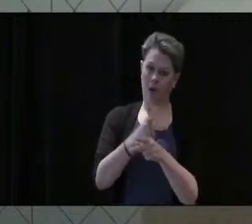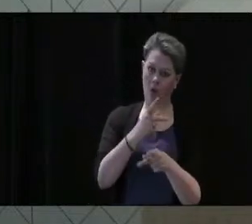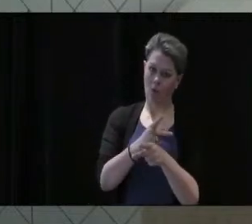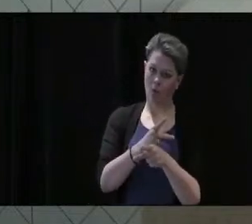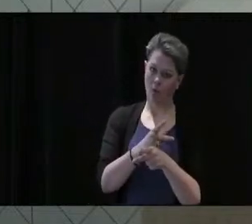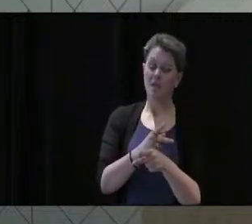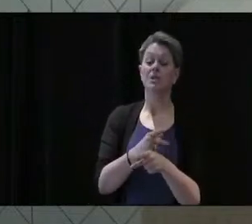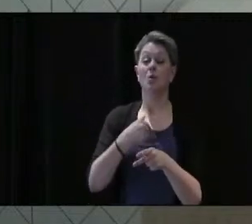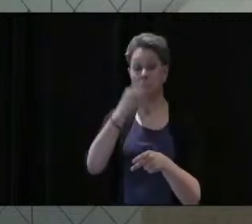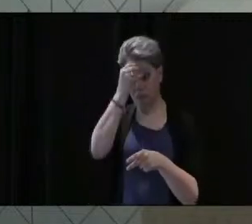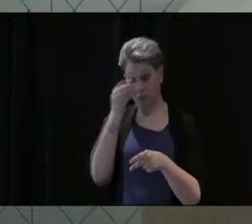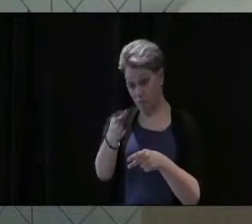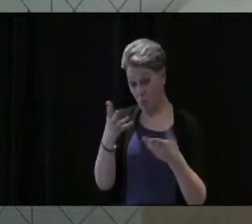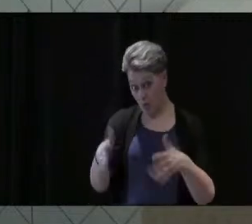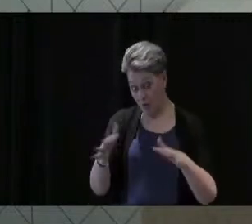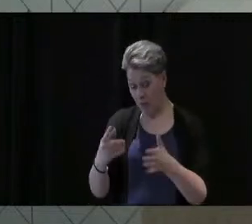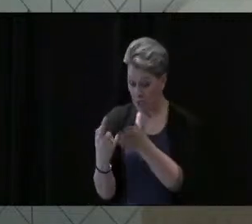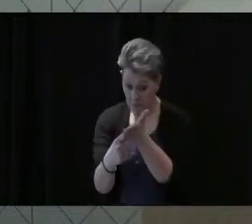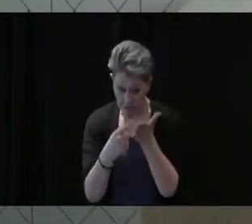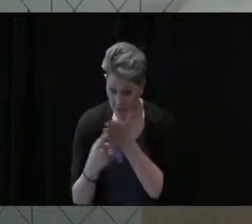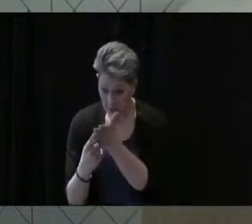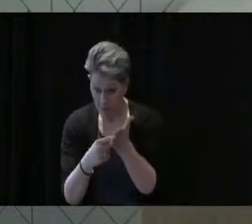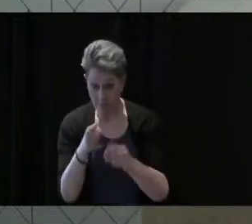that was our thinking.